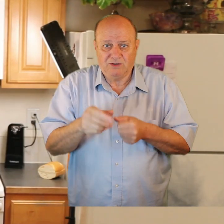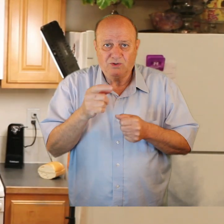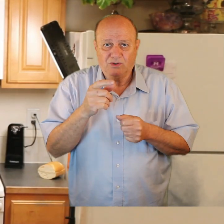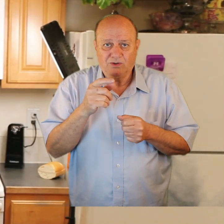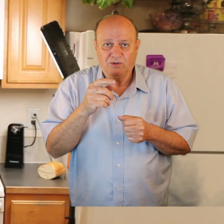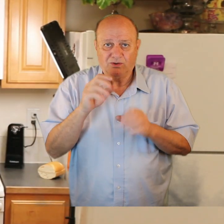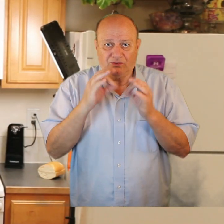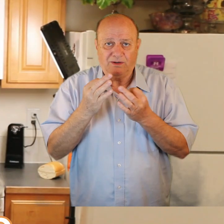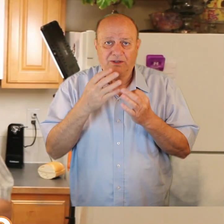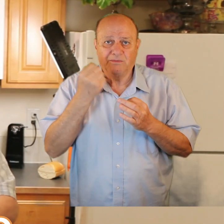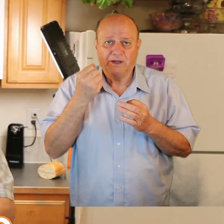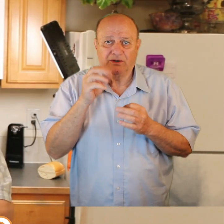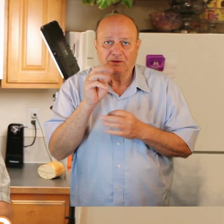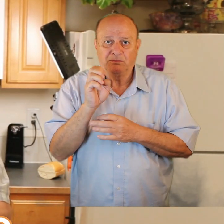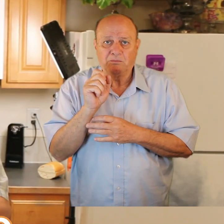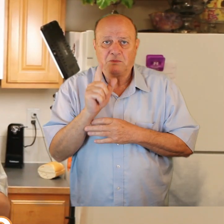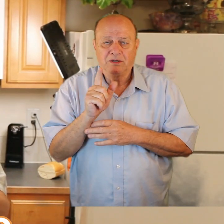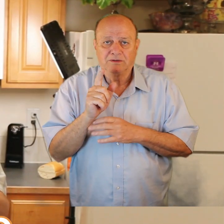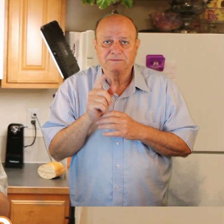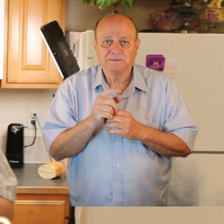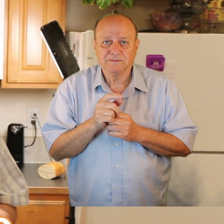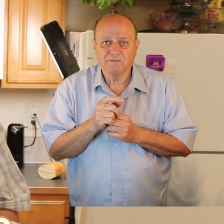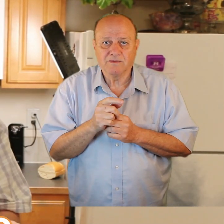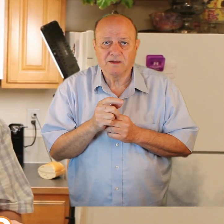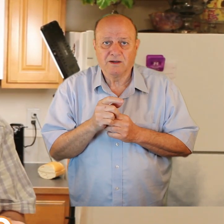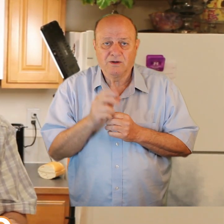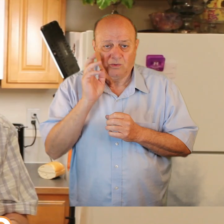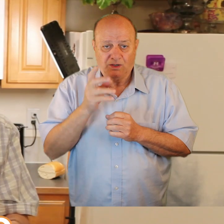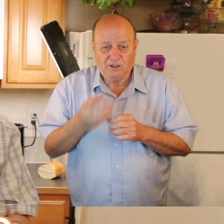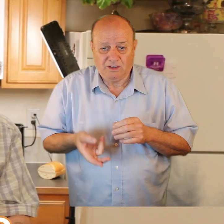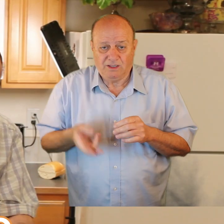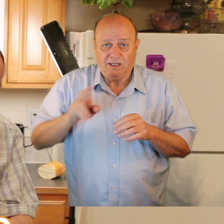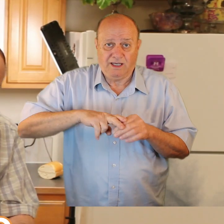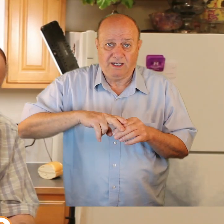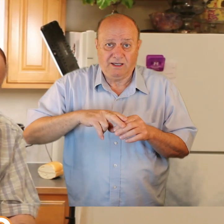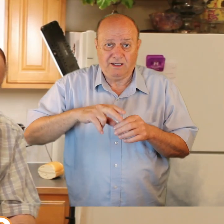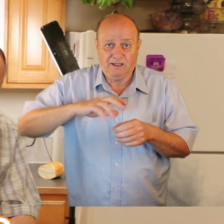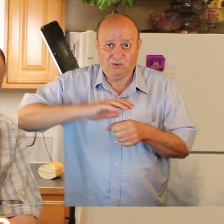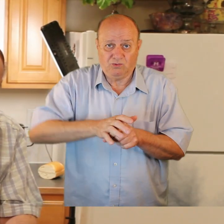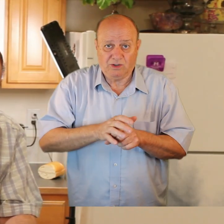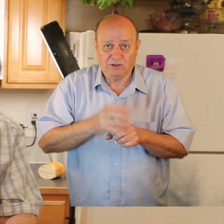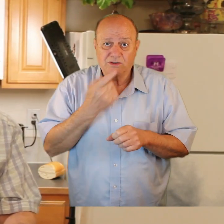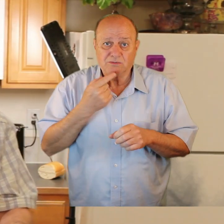delicious meal. I'm going to add the crushed tomatoes to a small stock pot.